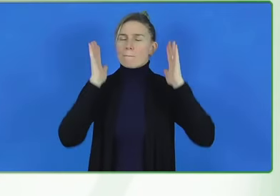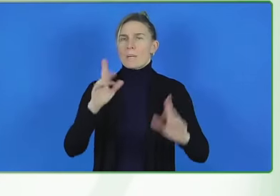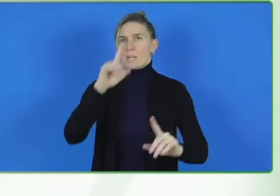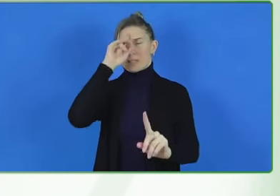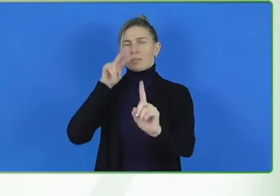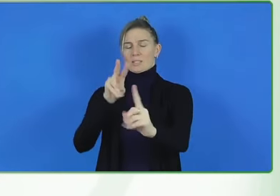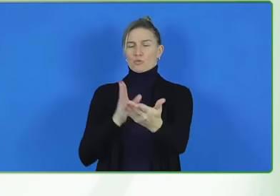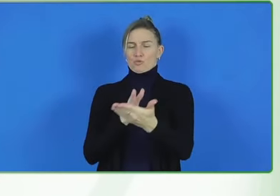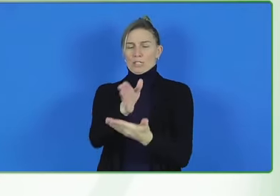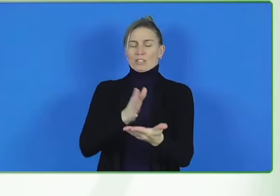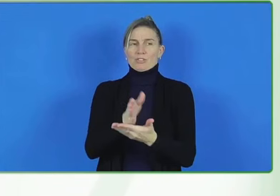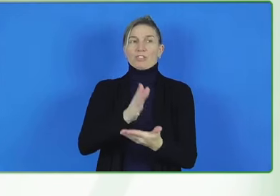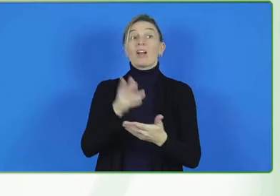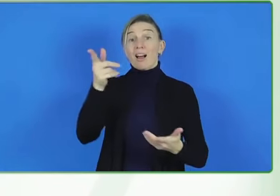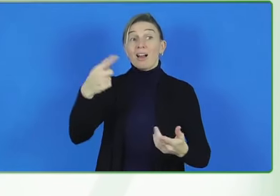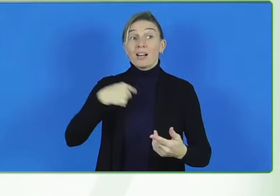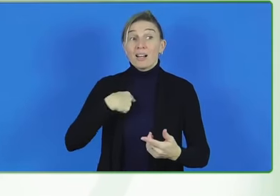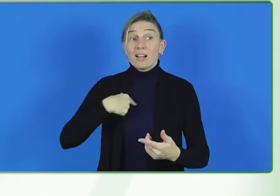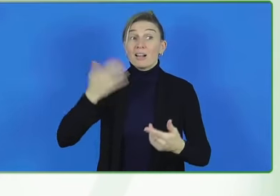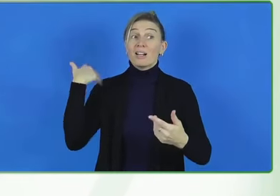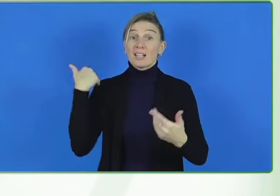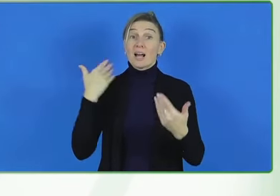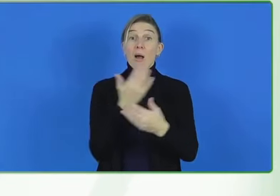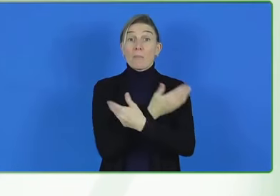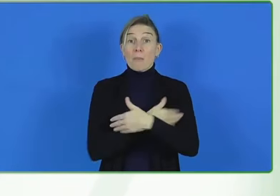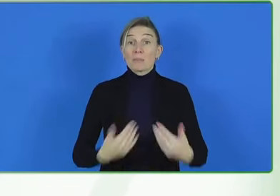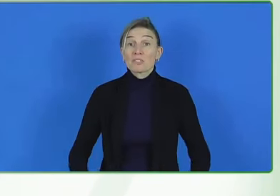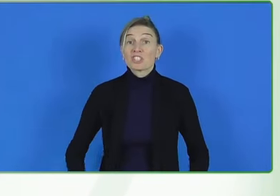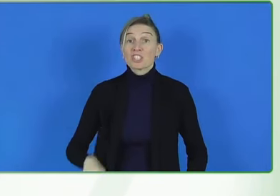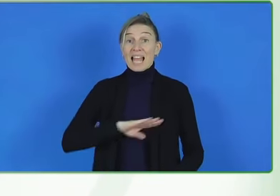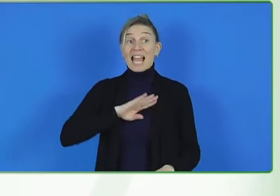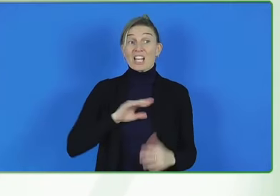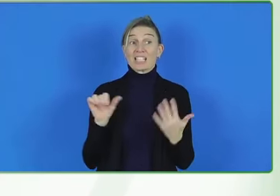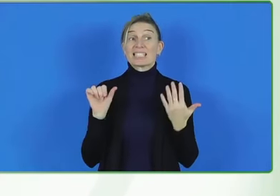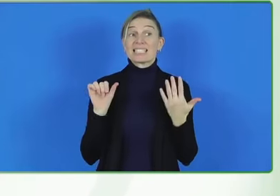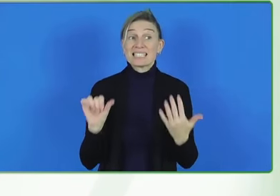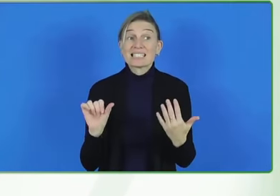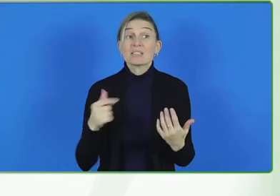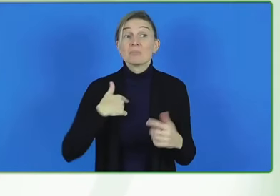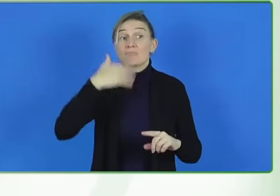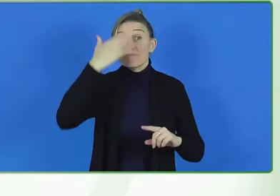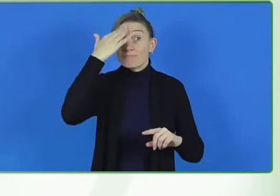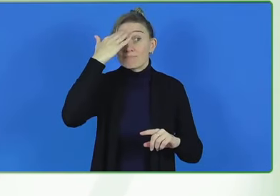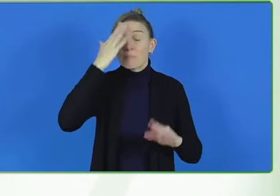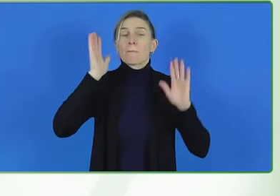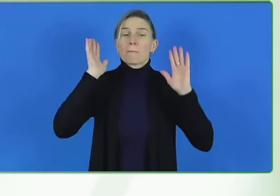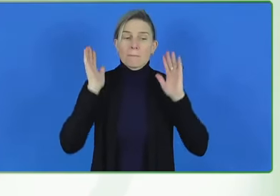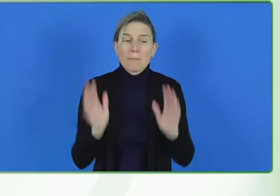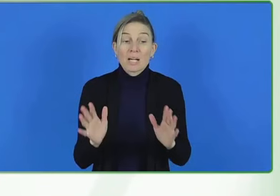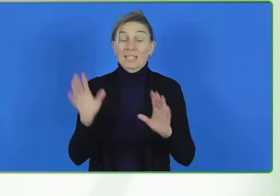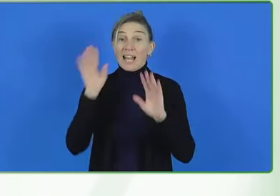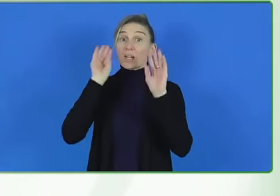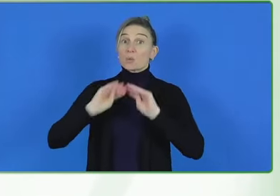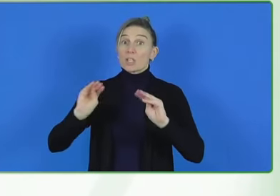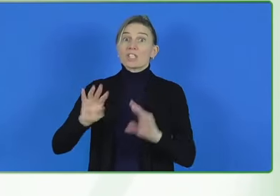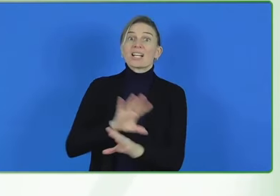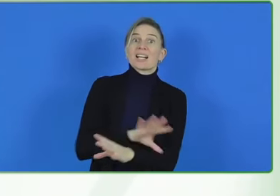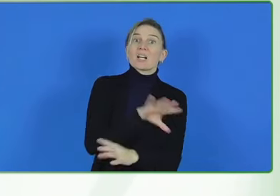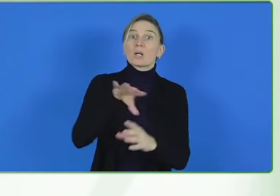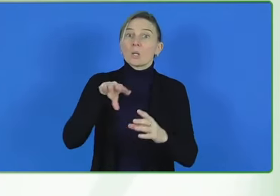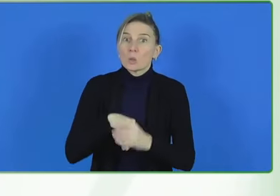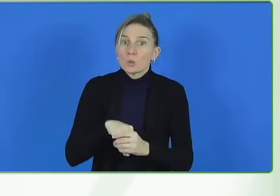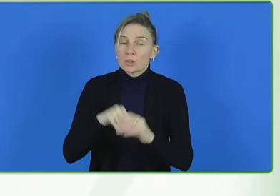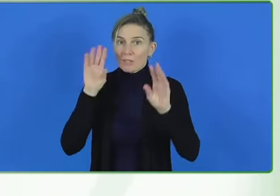since I became paraplegic at the age of 6, it is necessary to adopt inclusive education policies that guarantee the